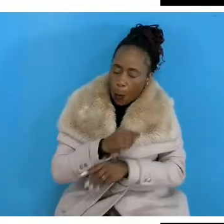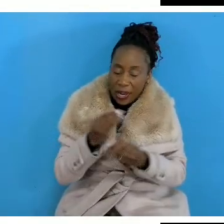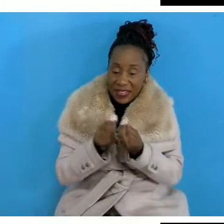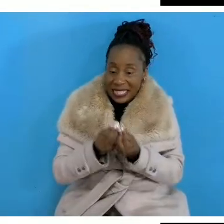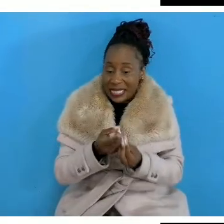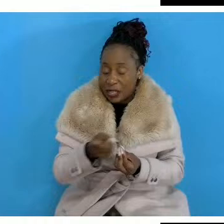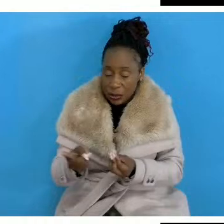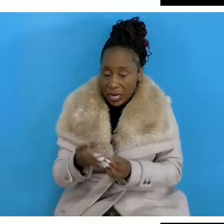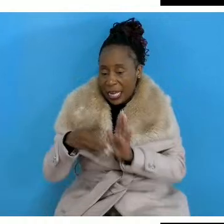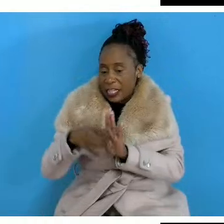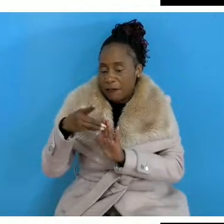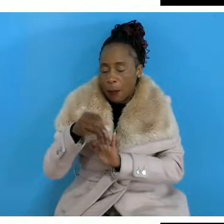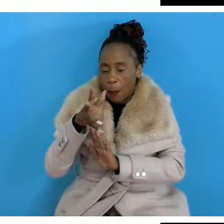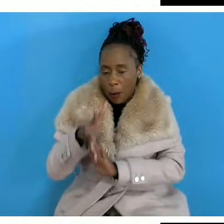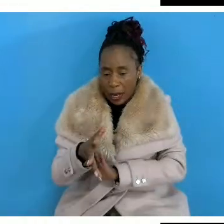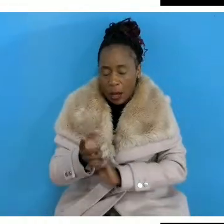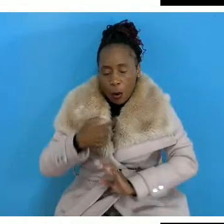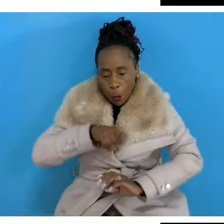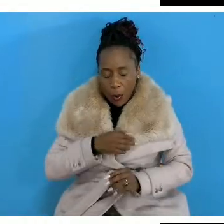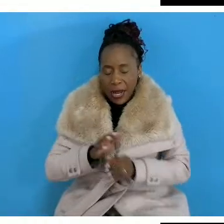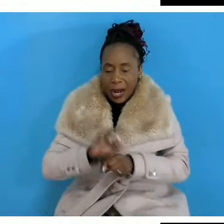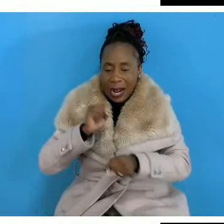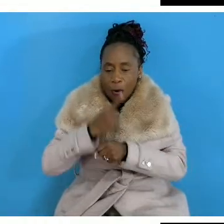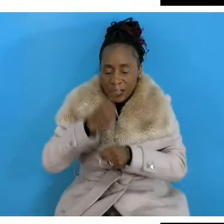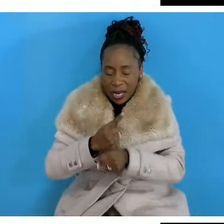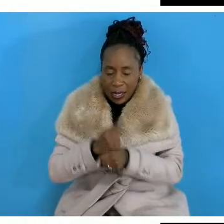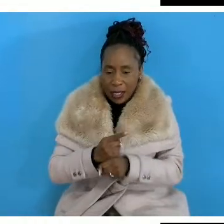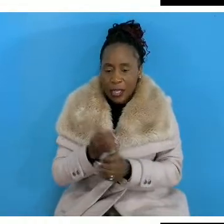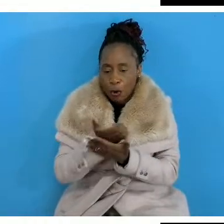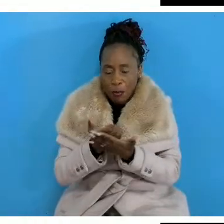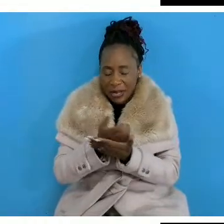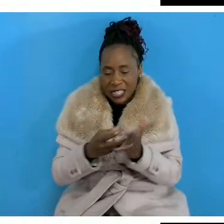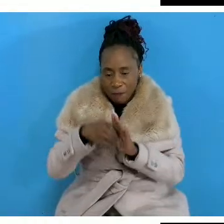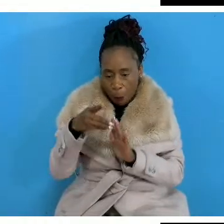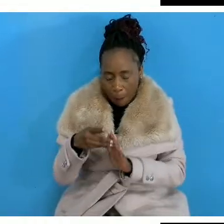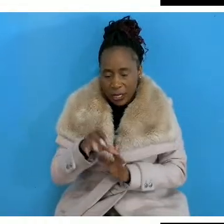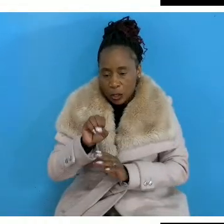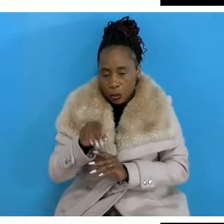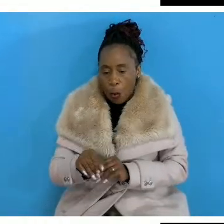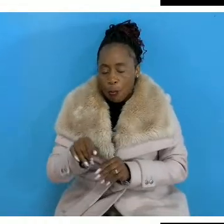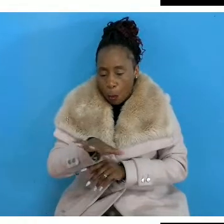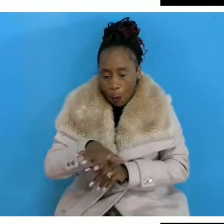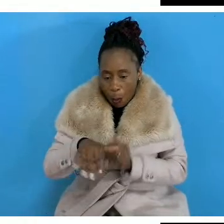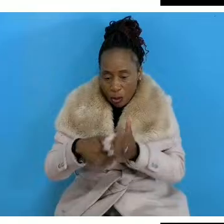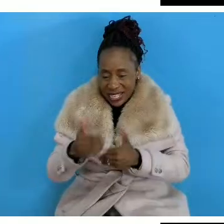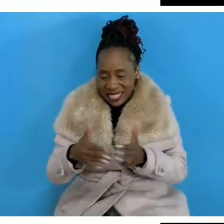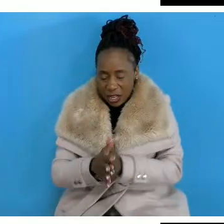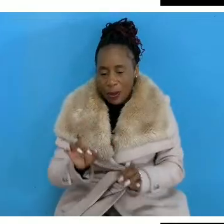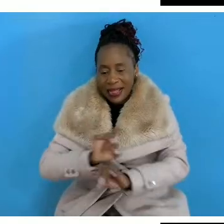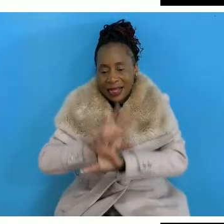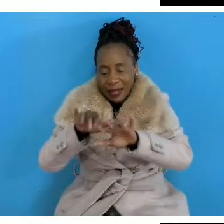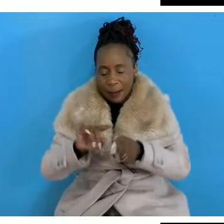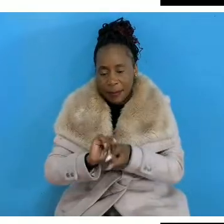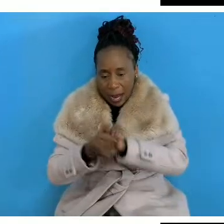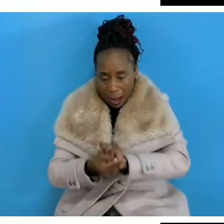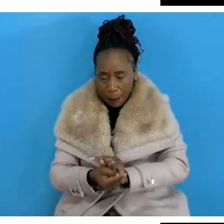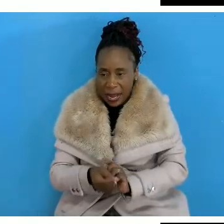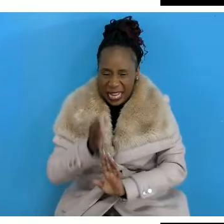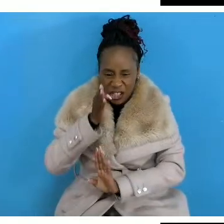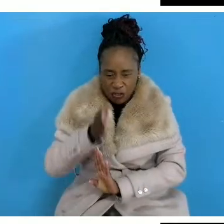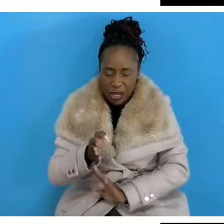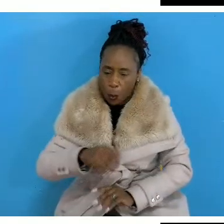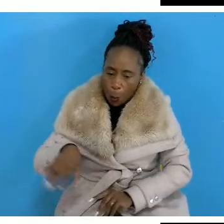develop as the Gauteng Department of Economic Development, so that that process, it becomes clear and straightforward to all the